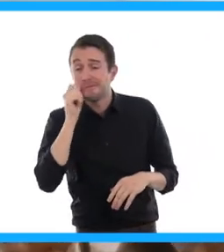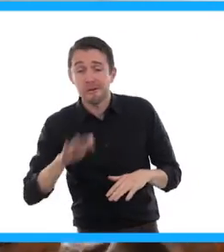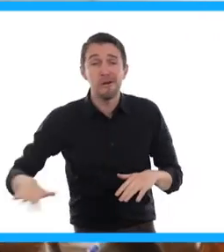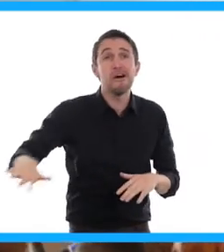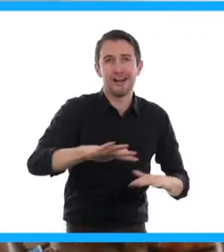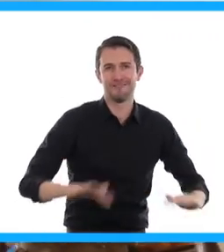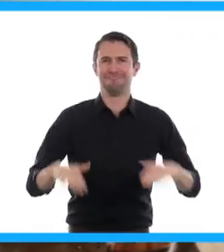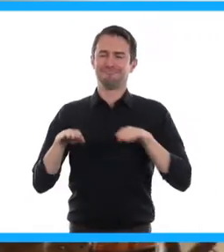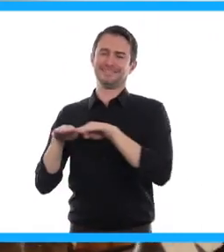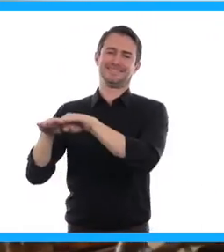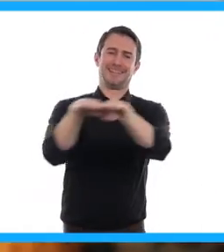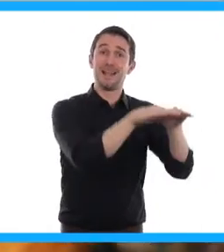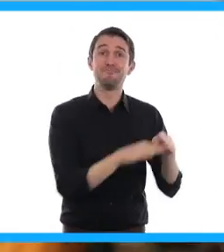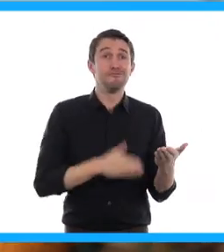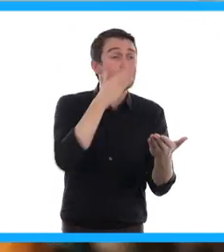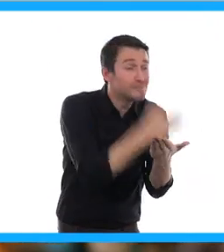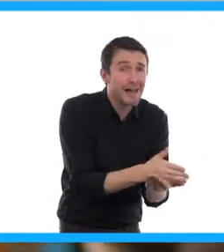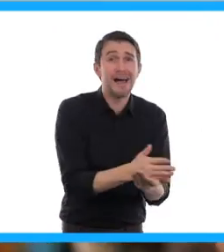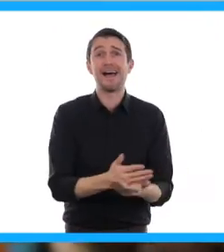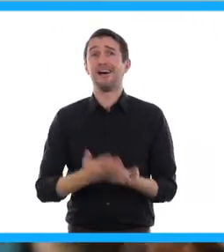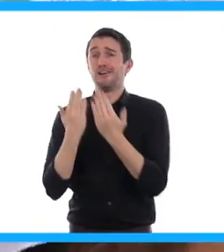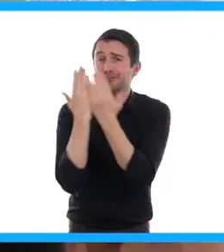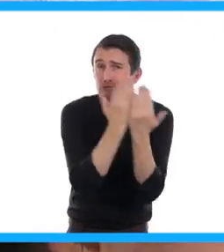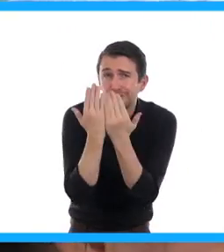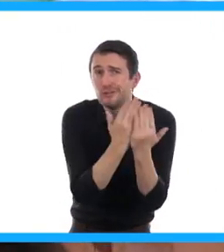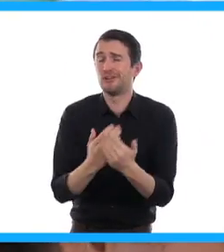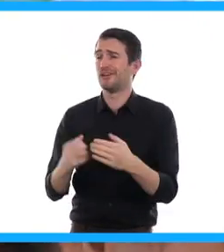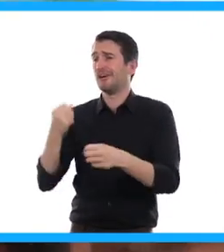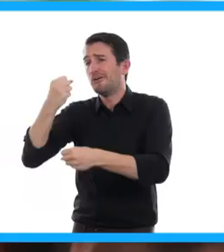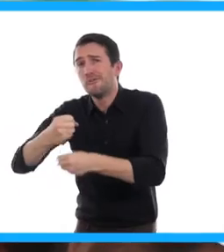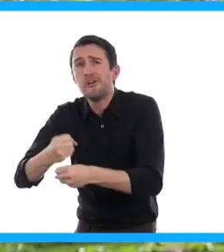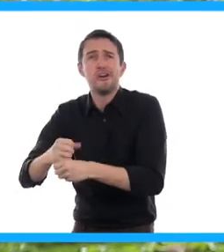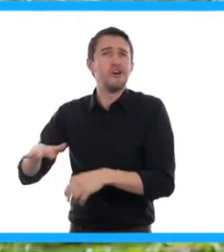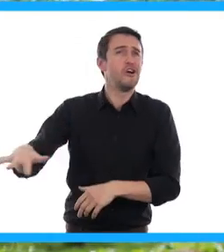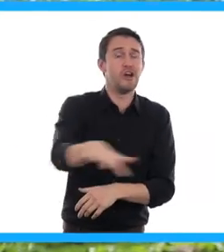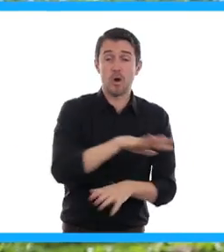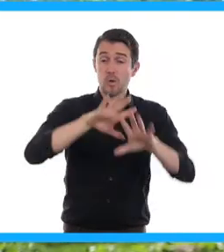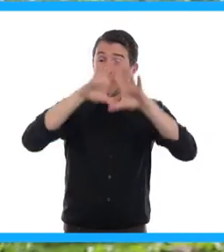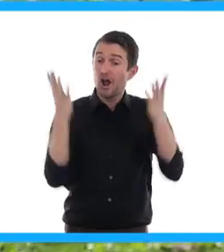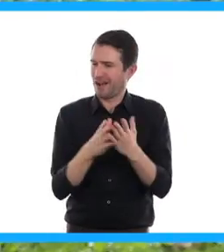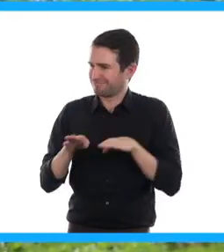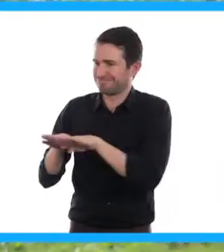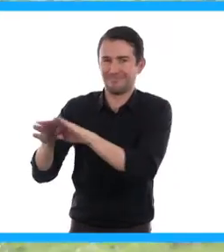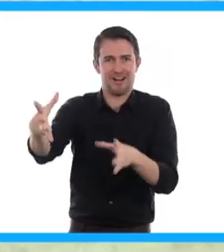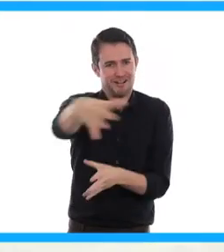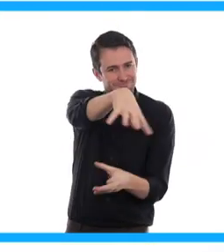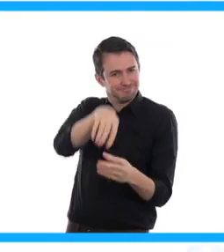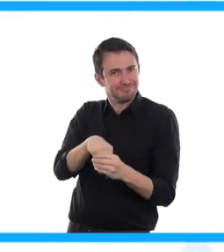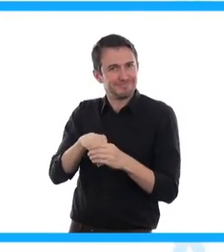girl and boy enjoys the same rights and opportunities, a world where no child is left